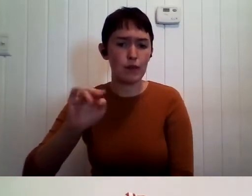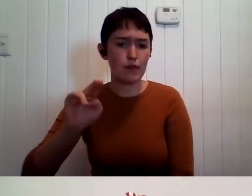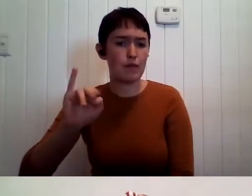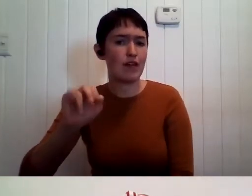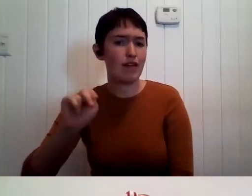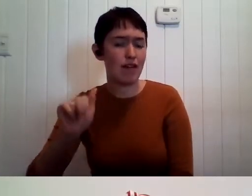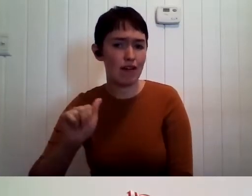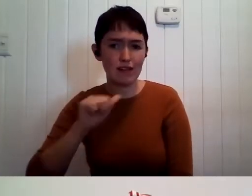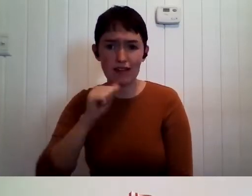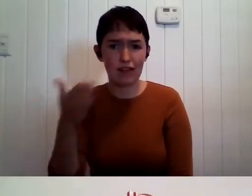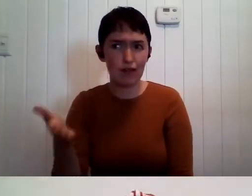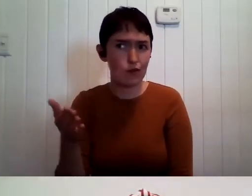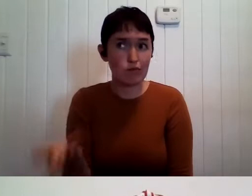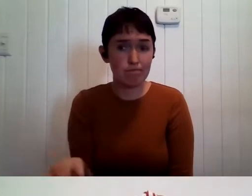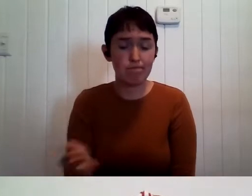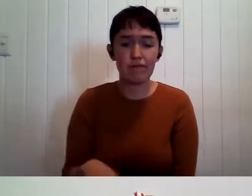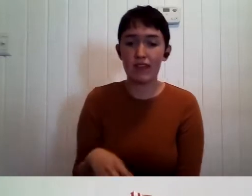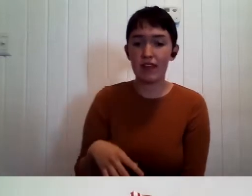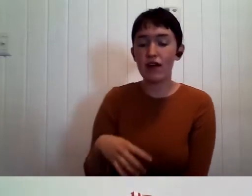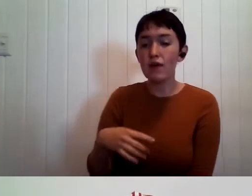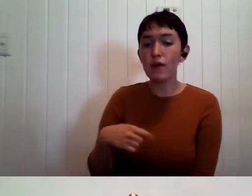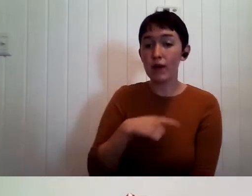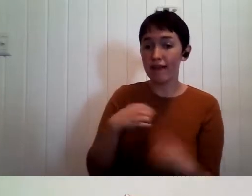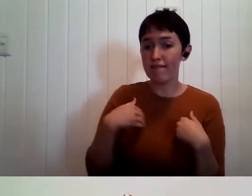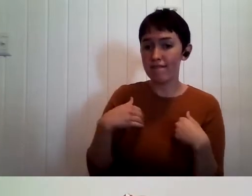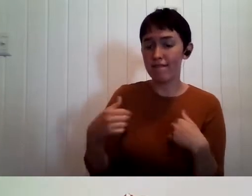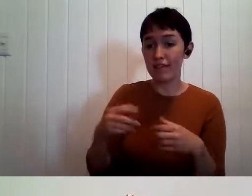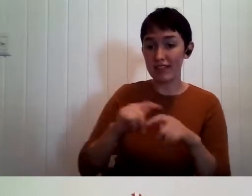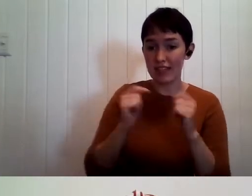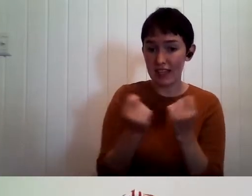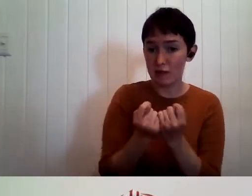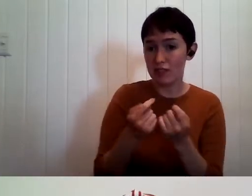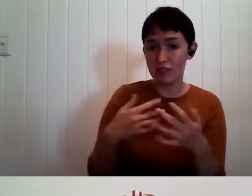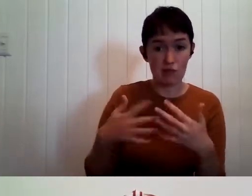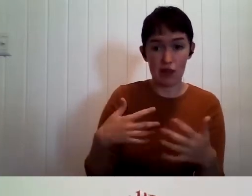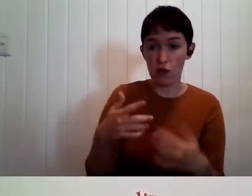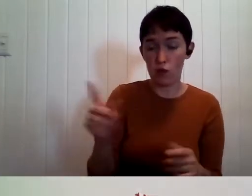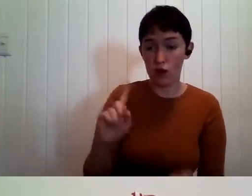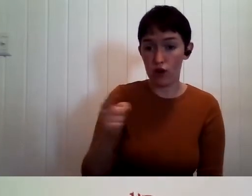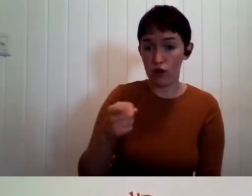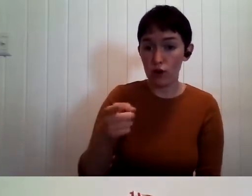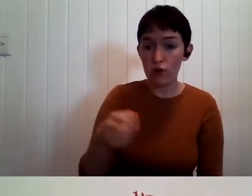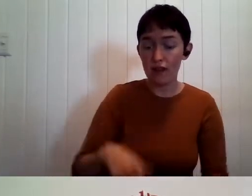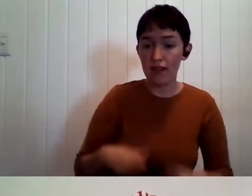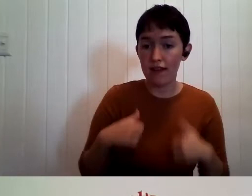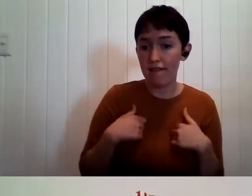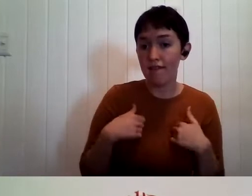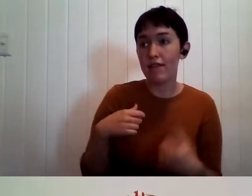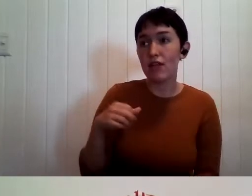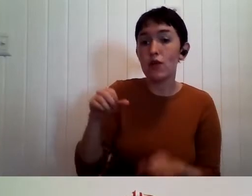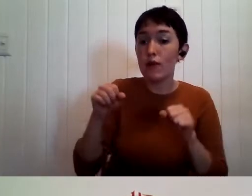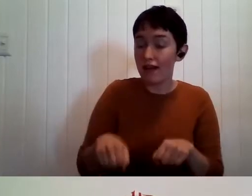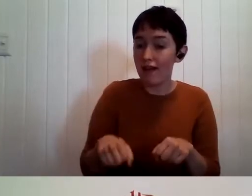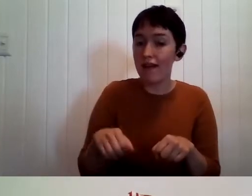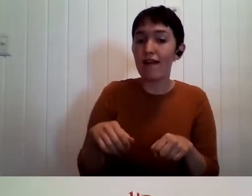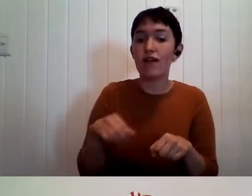teams. So wherever you live, you could be a scientist and help out the other companies that